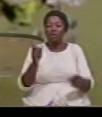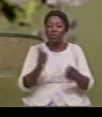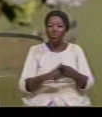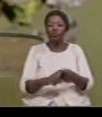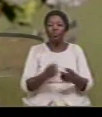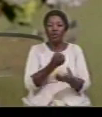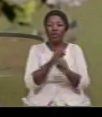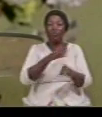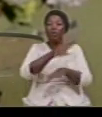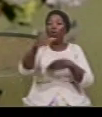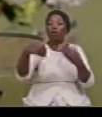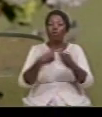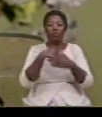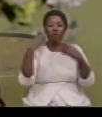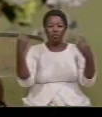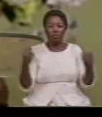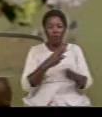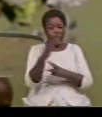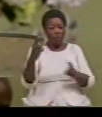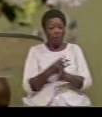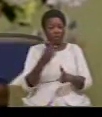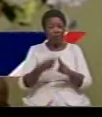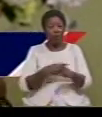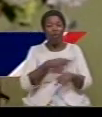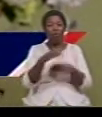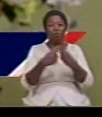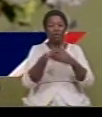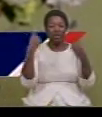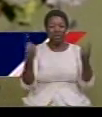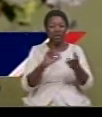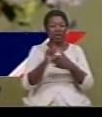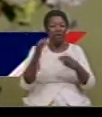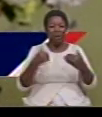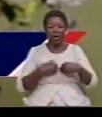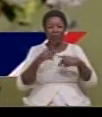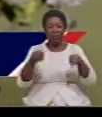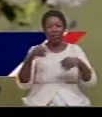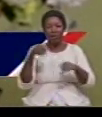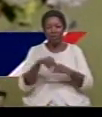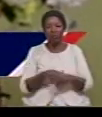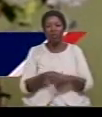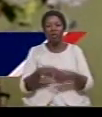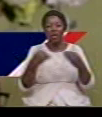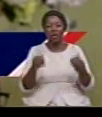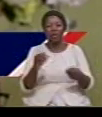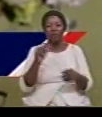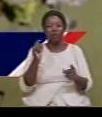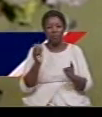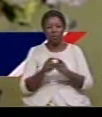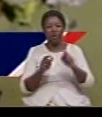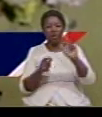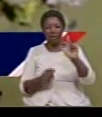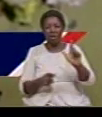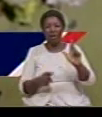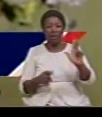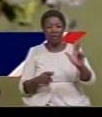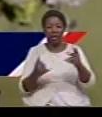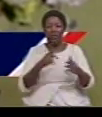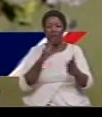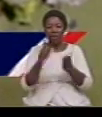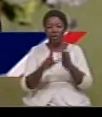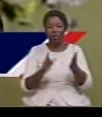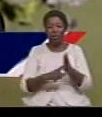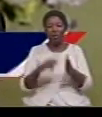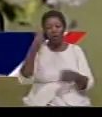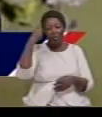Point number 3, laws for cleansing from other forms of defilement. Laws for cleansing from other forms